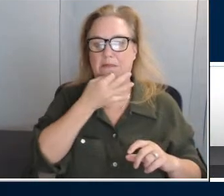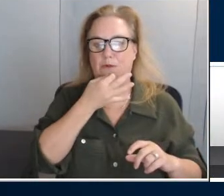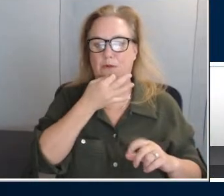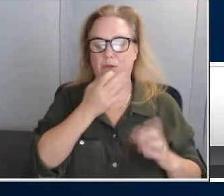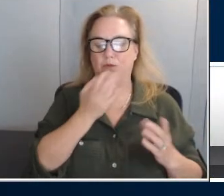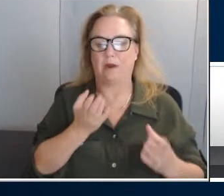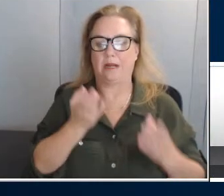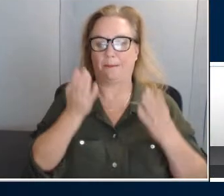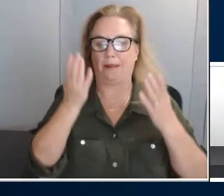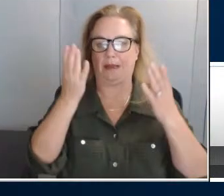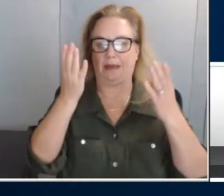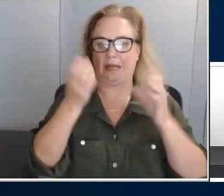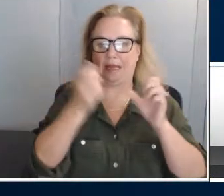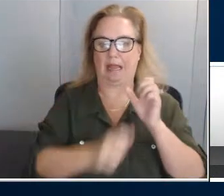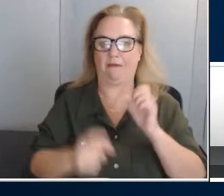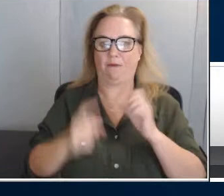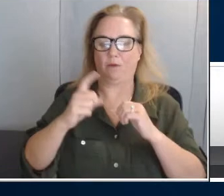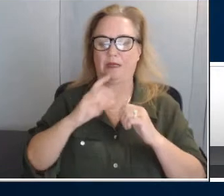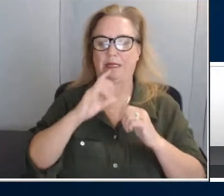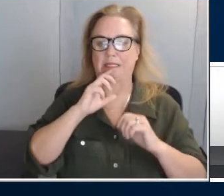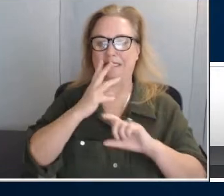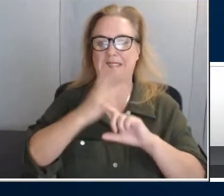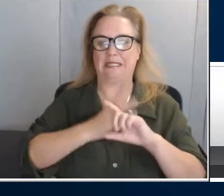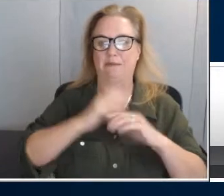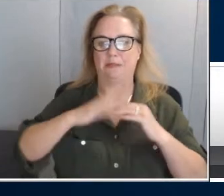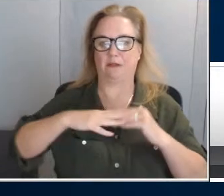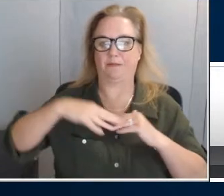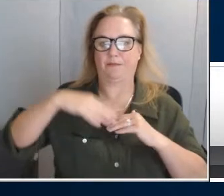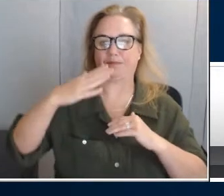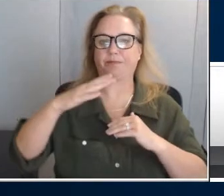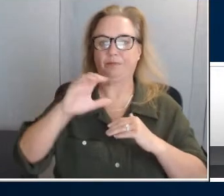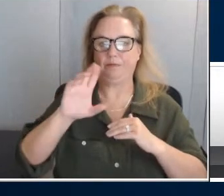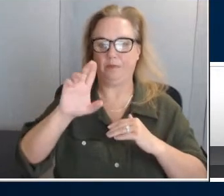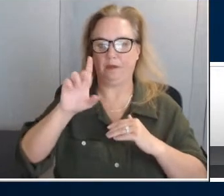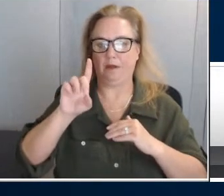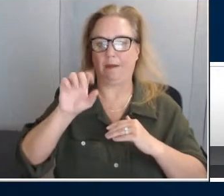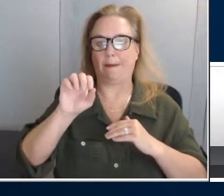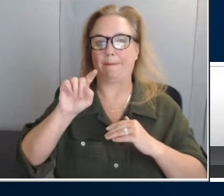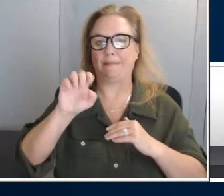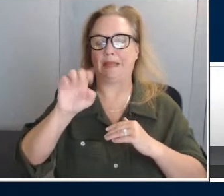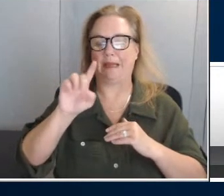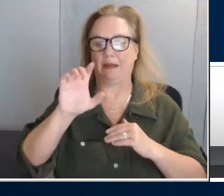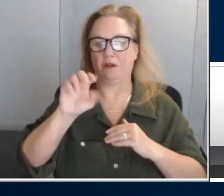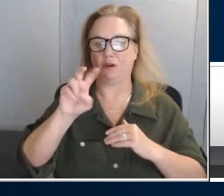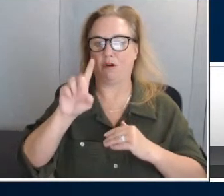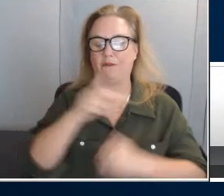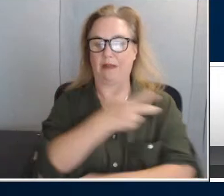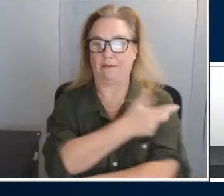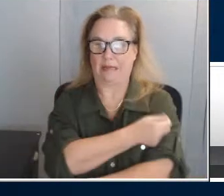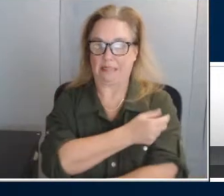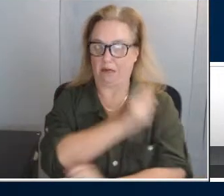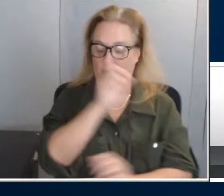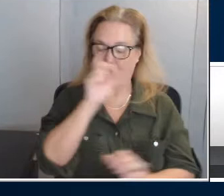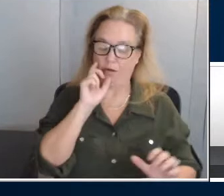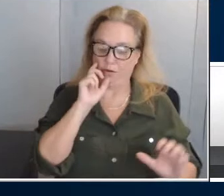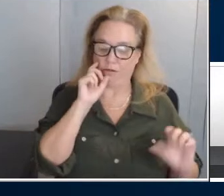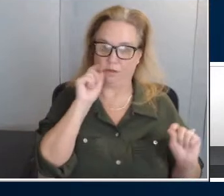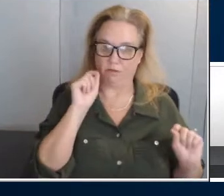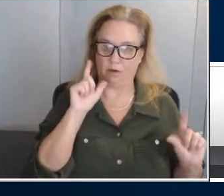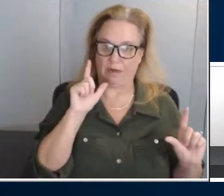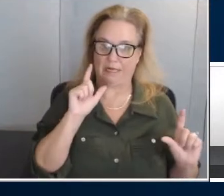recommended that everyone 6 months or older get the updated COVID vaccine. Are you surprised that they